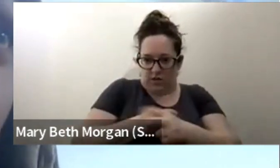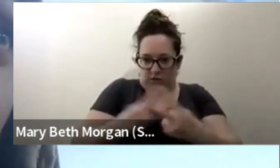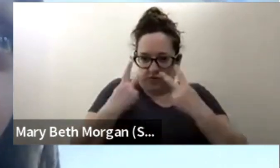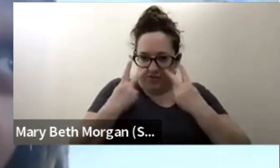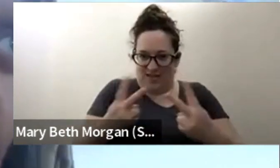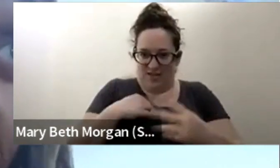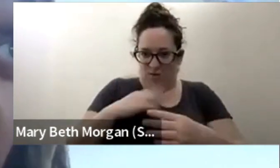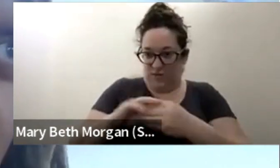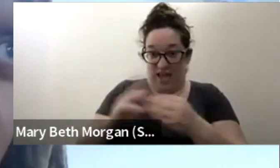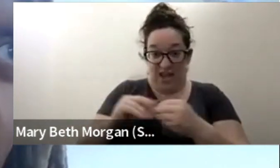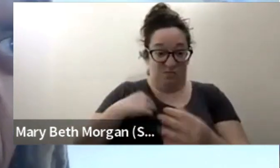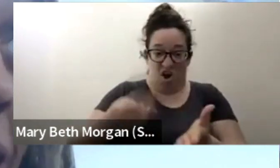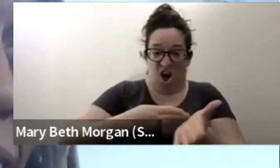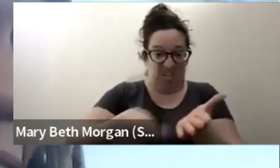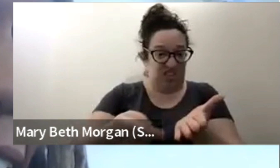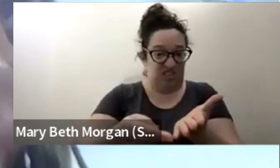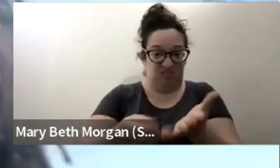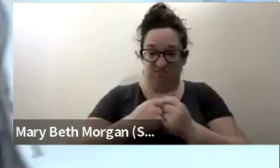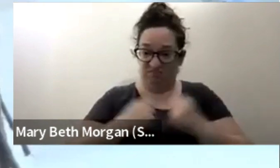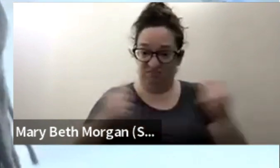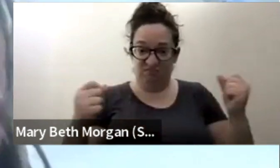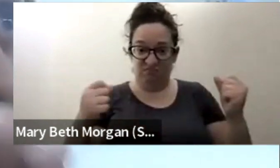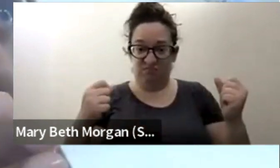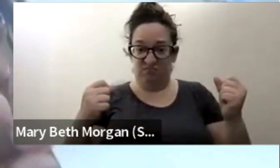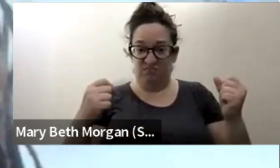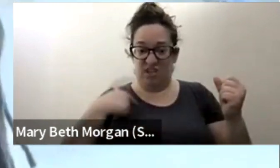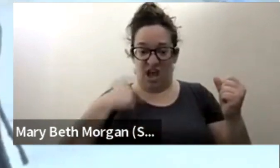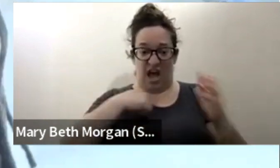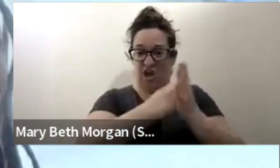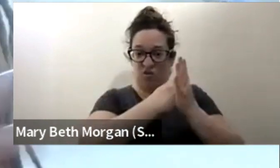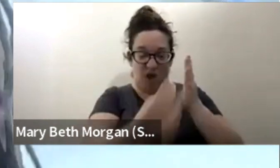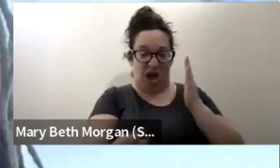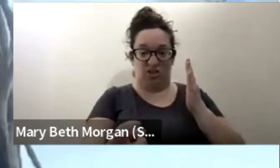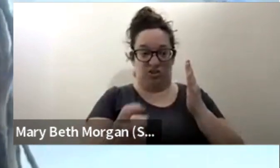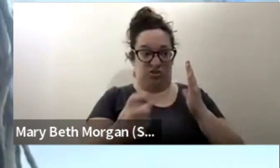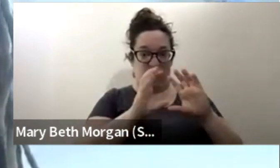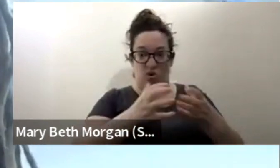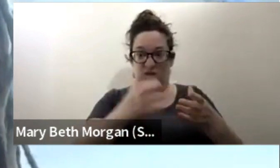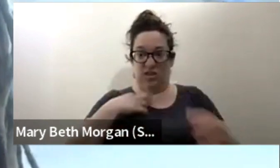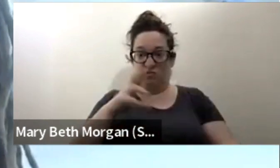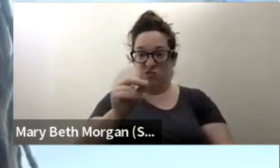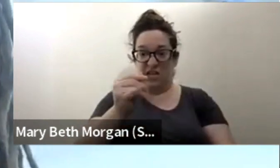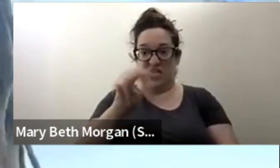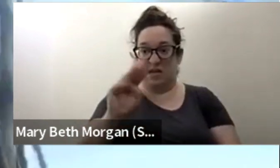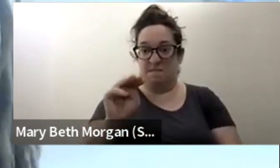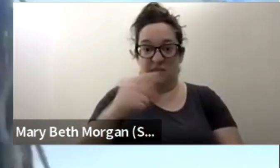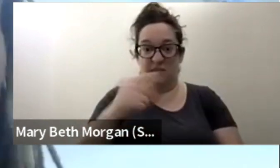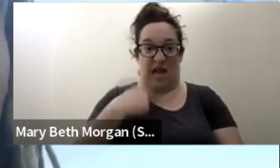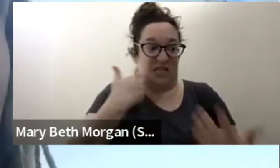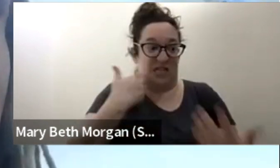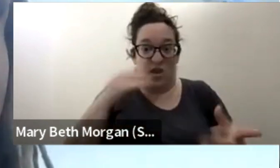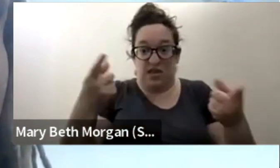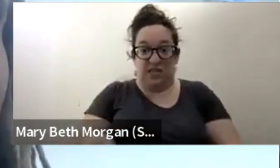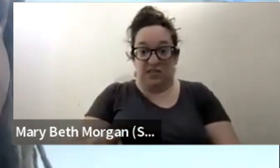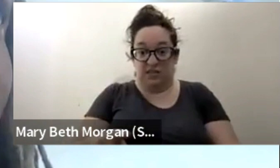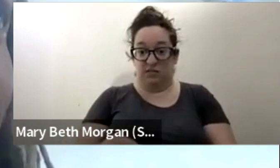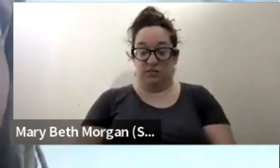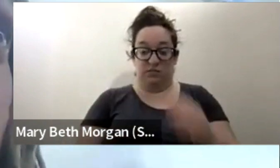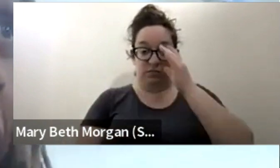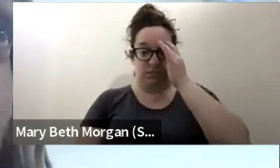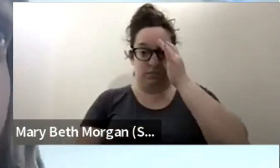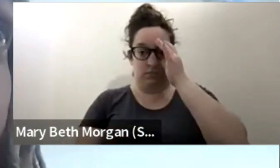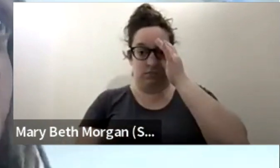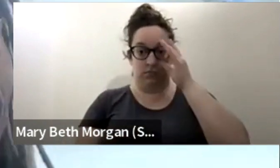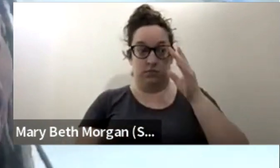how hard that is to say, and he's been honest in saying, he literally said, I had a crash course in racism. I didn't know it existed. I